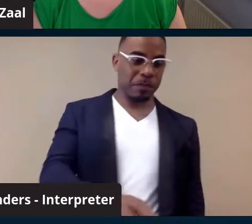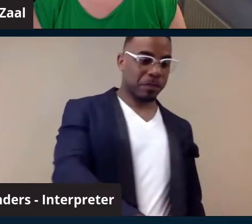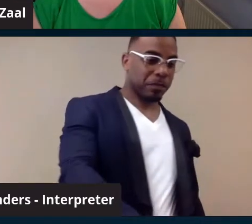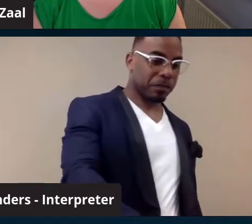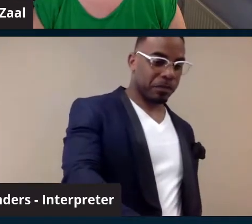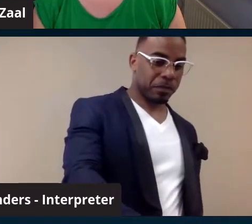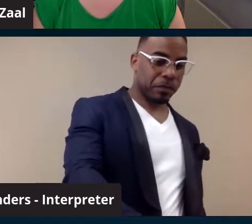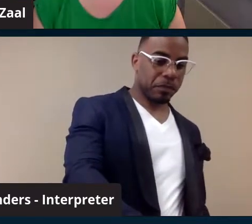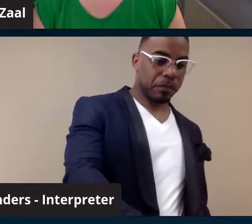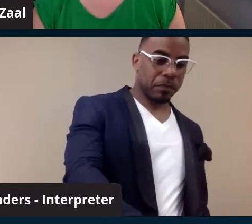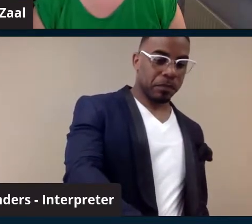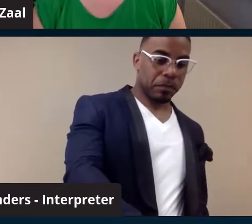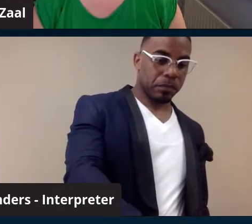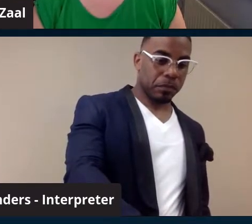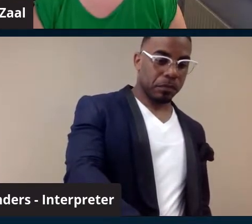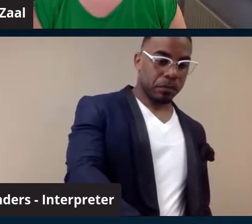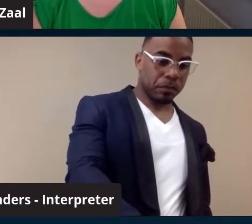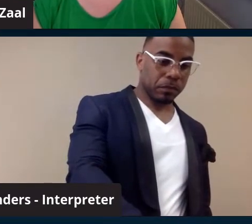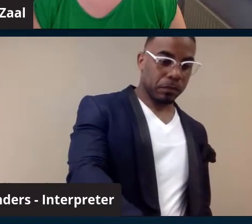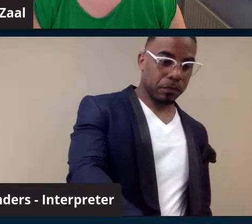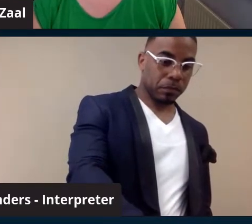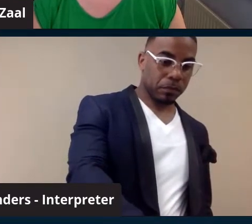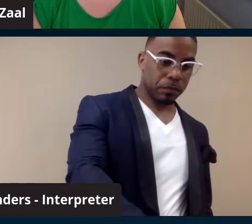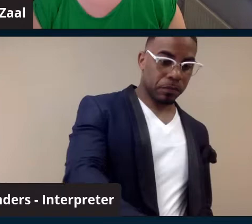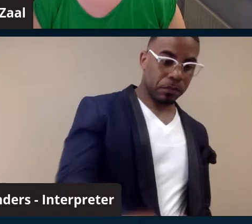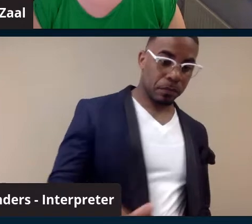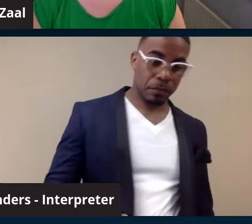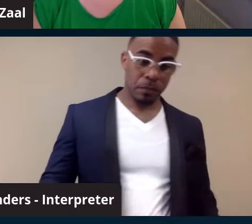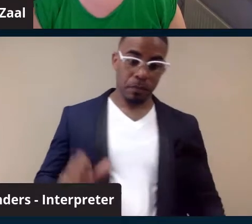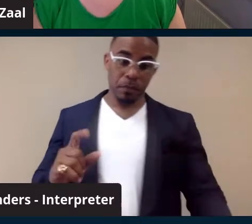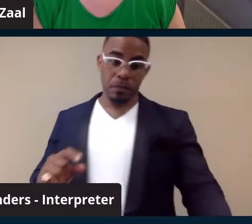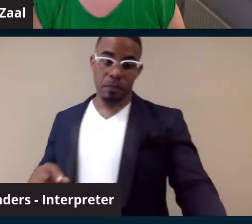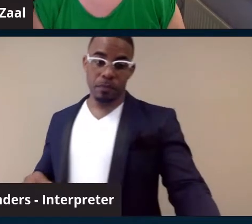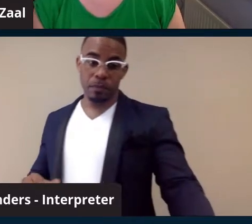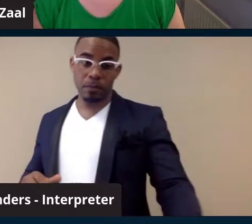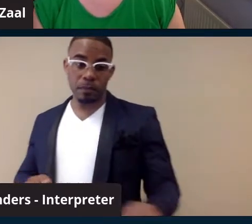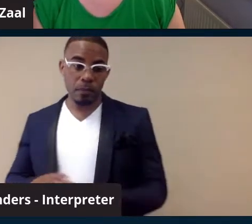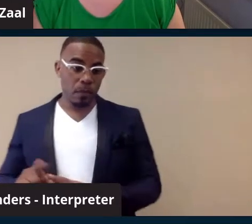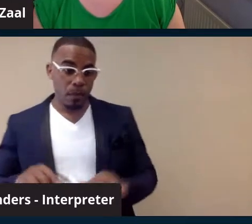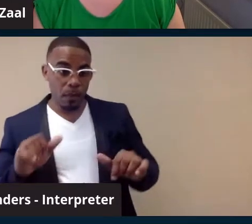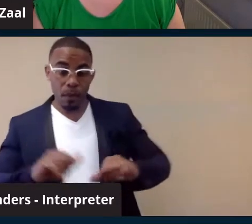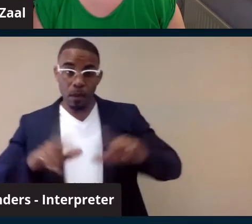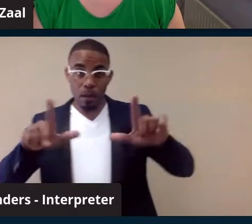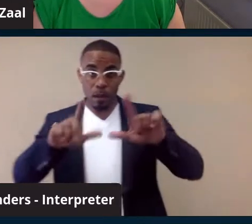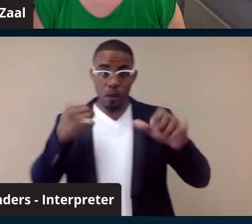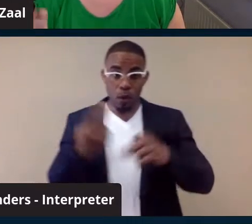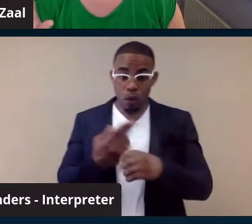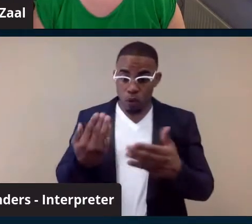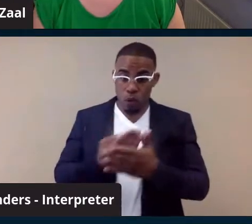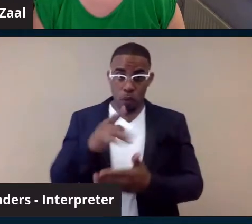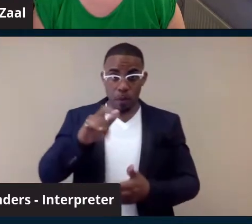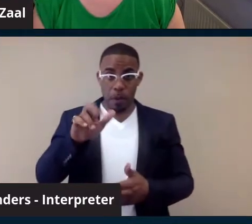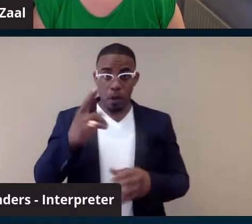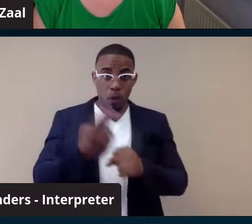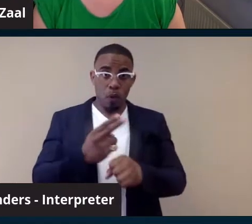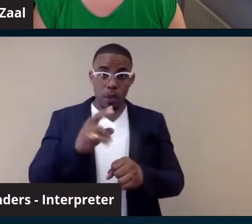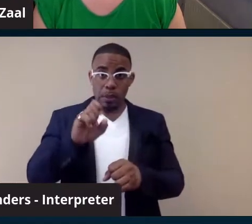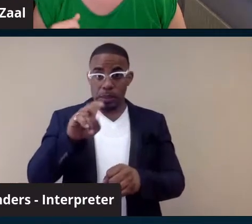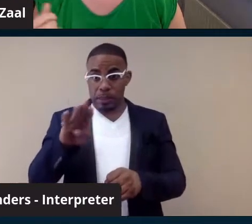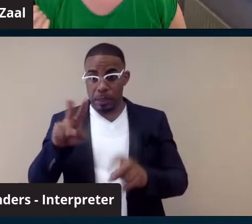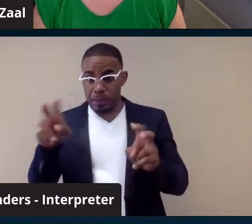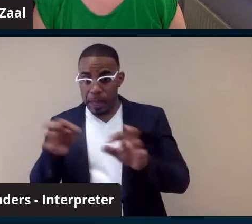questions for Dawood, you can ask them in the chat. We have also on this player, we are using a new player. You can use some